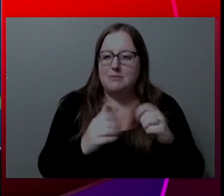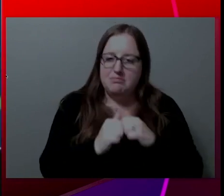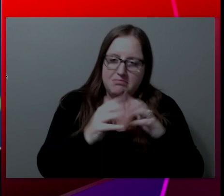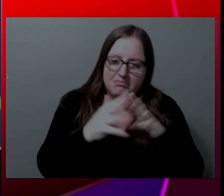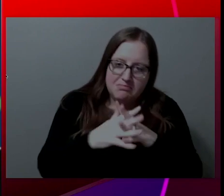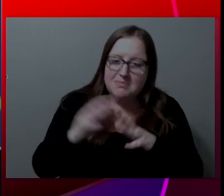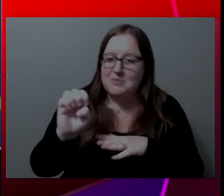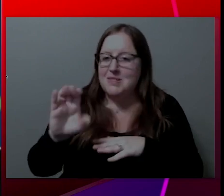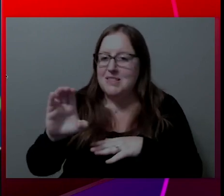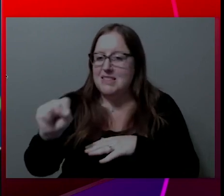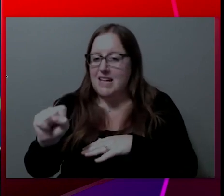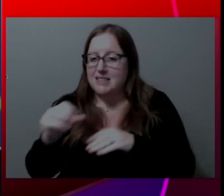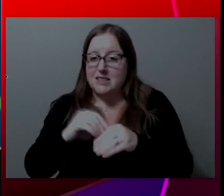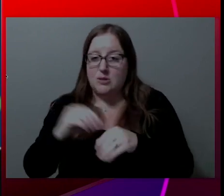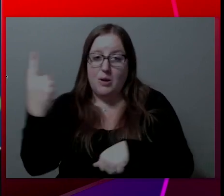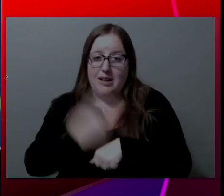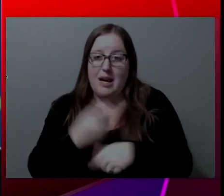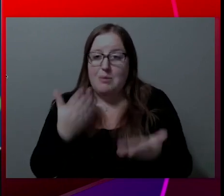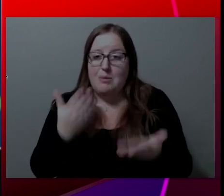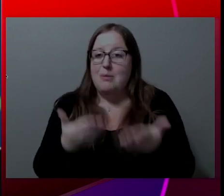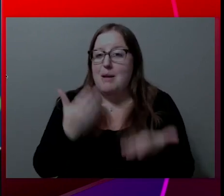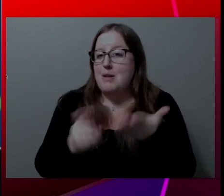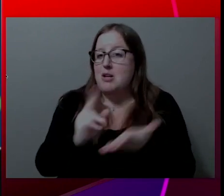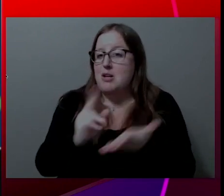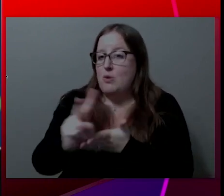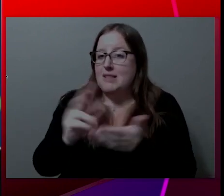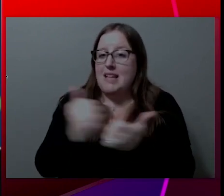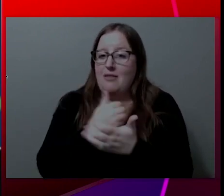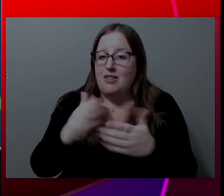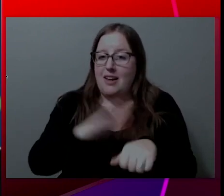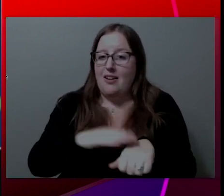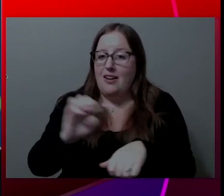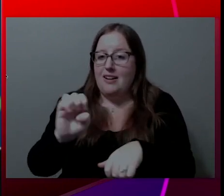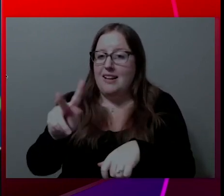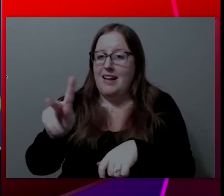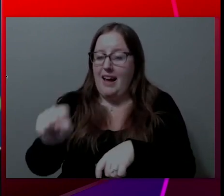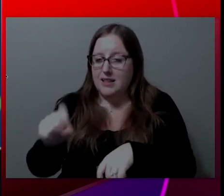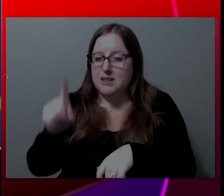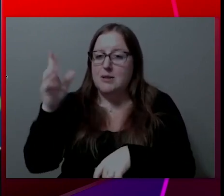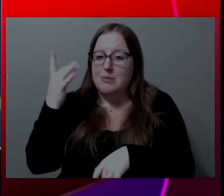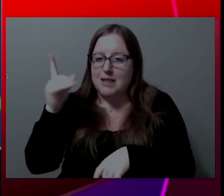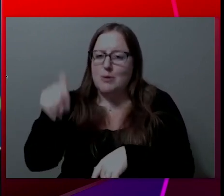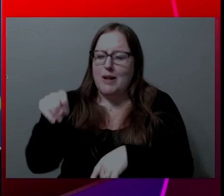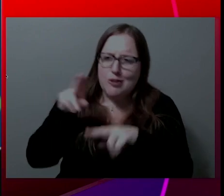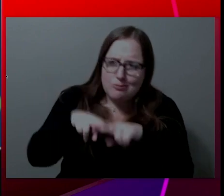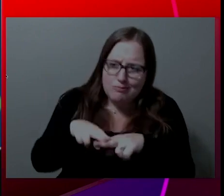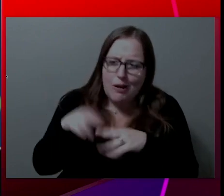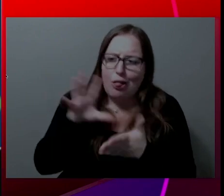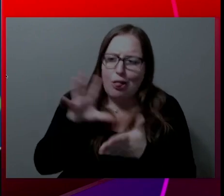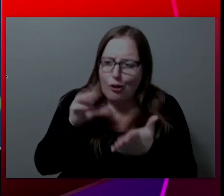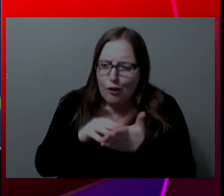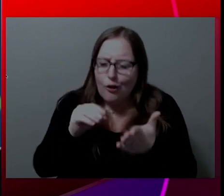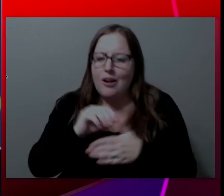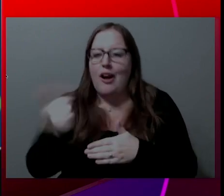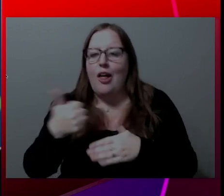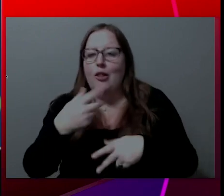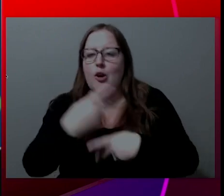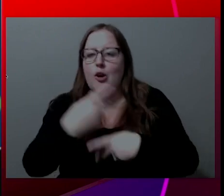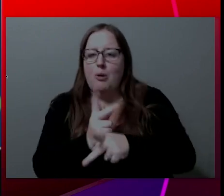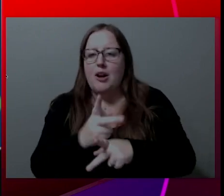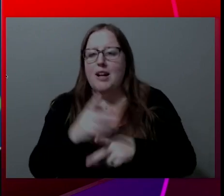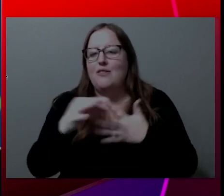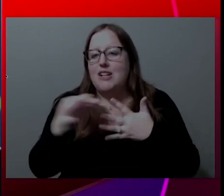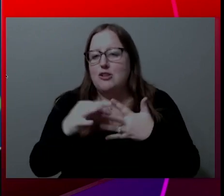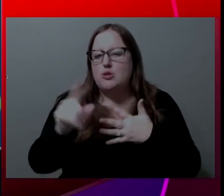day, but we can take maybe 2 weeks to get everything on EKS because we just don't. We'd have to sit there and learn it. And there's also other product features coming in that we need to